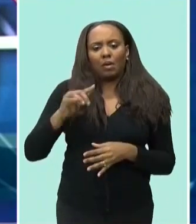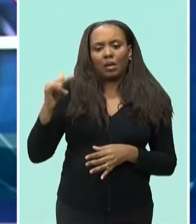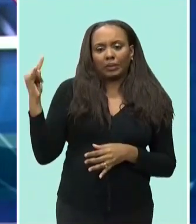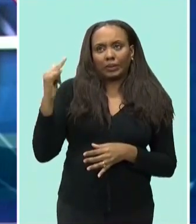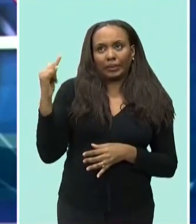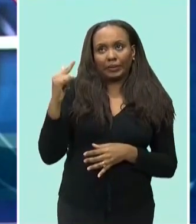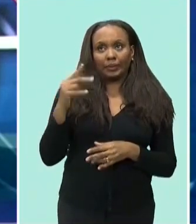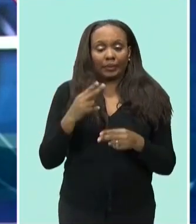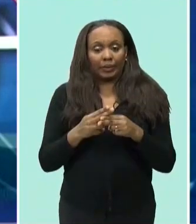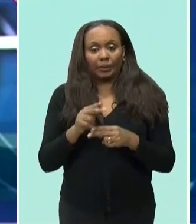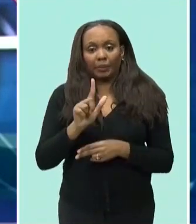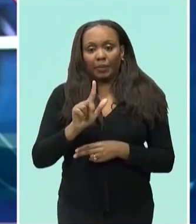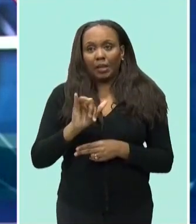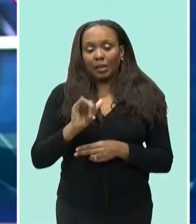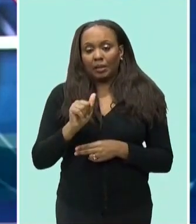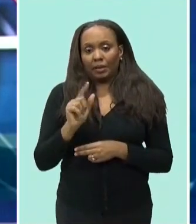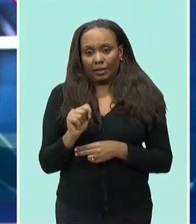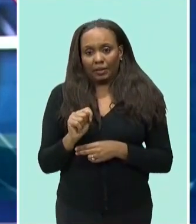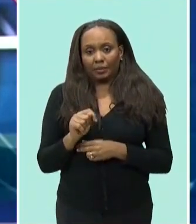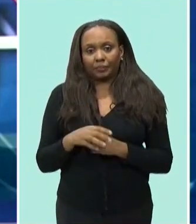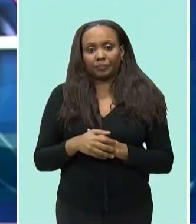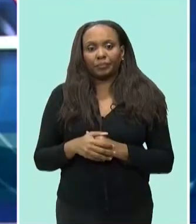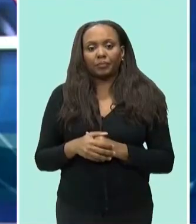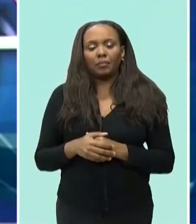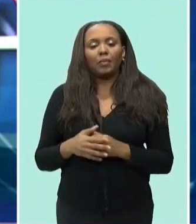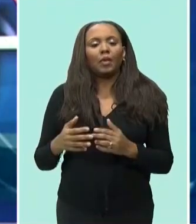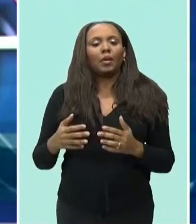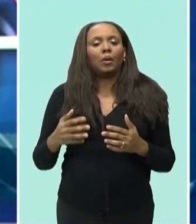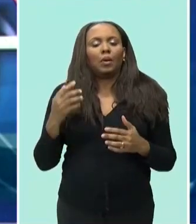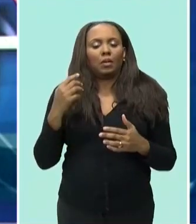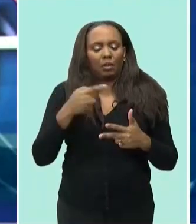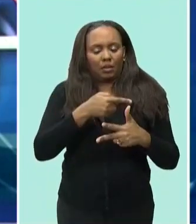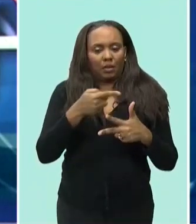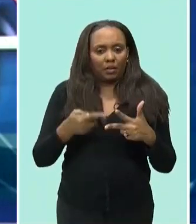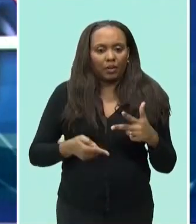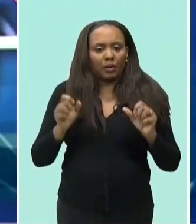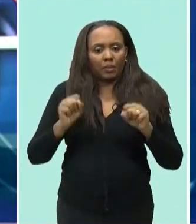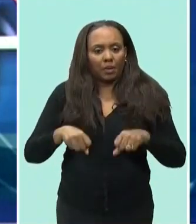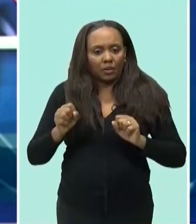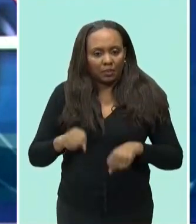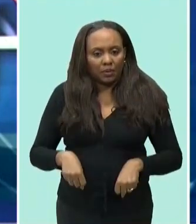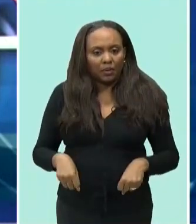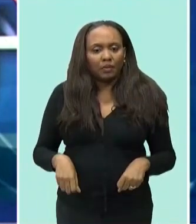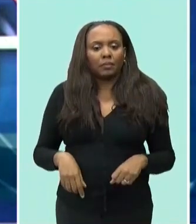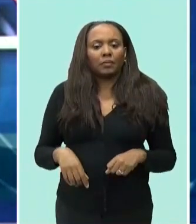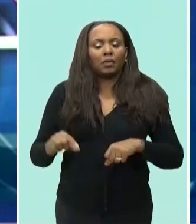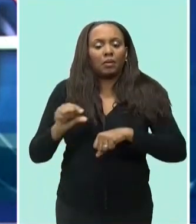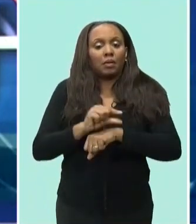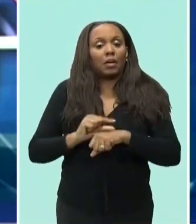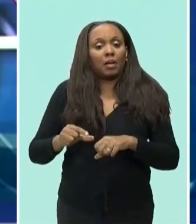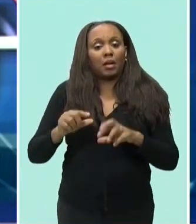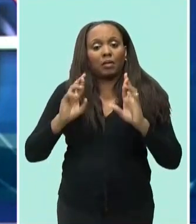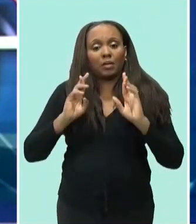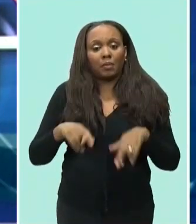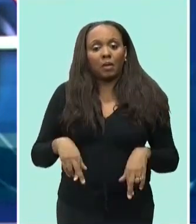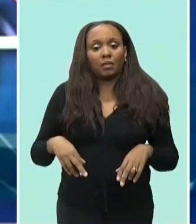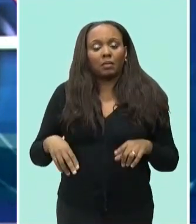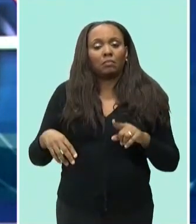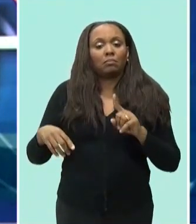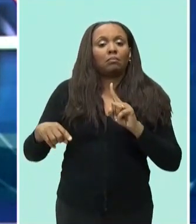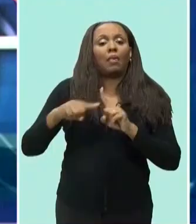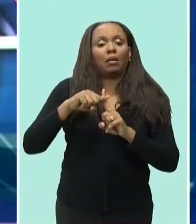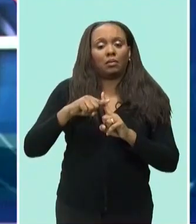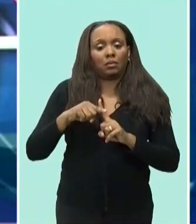a strong footing. Scrapping the airline and starting fresh is one of the possibilities being considered. Now, only Grenada has